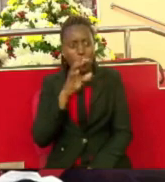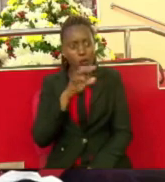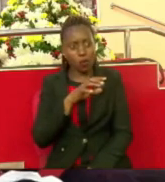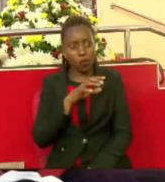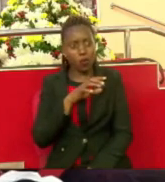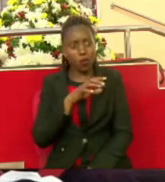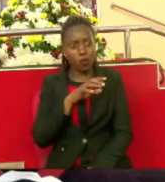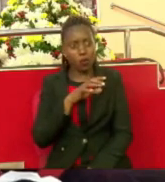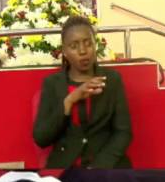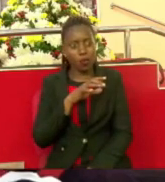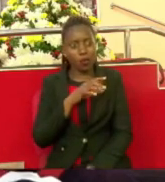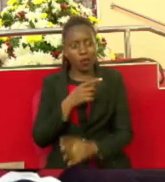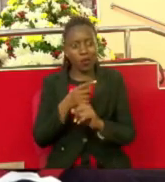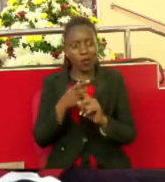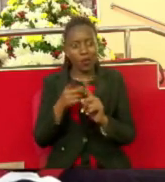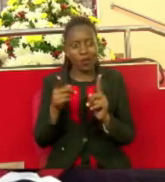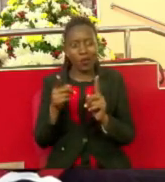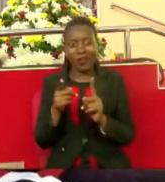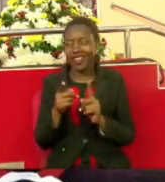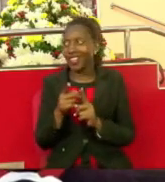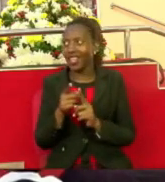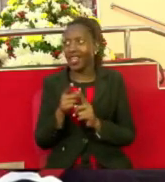But my interpreter, the dog just wags the tail.